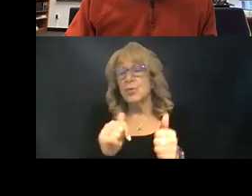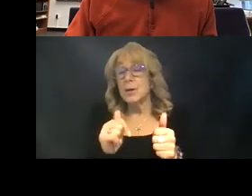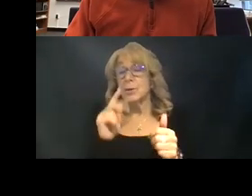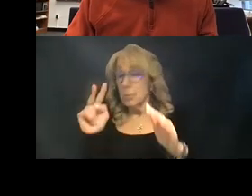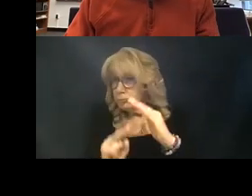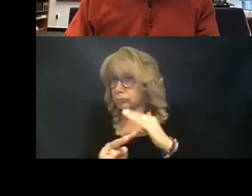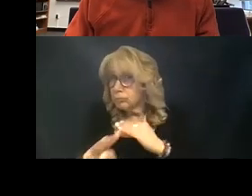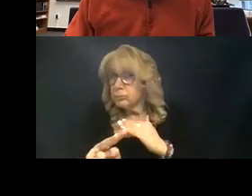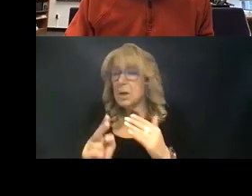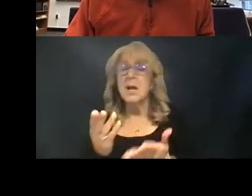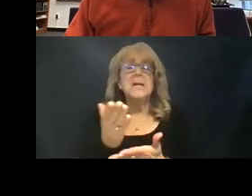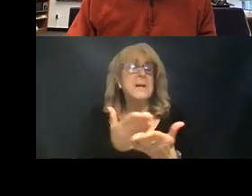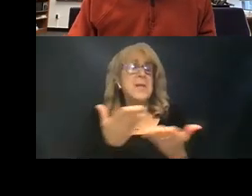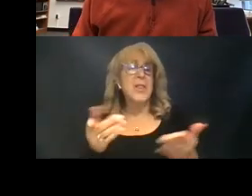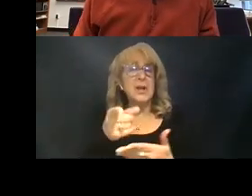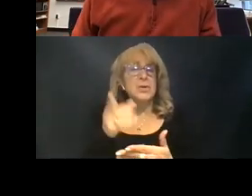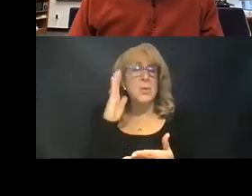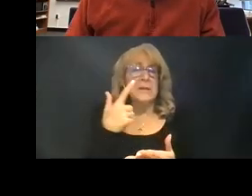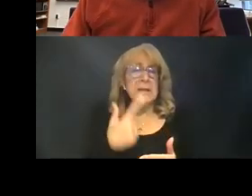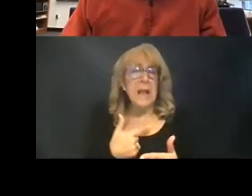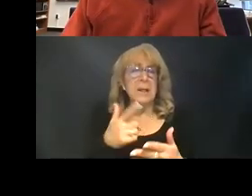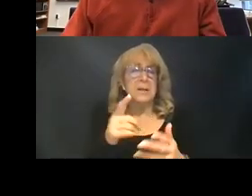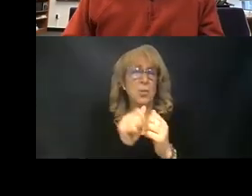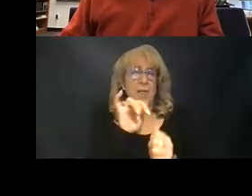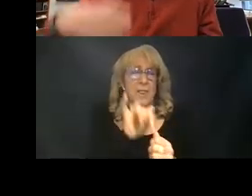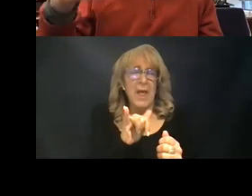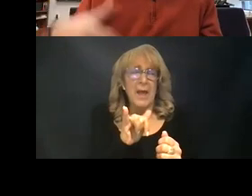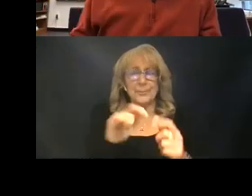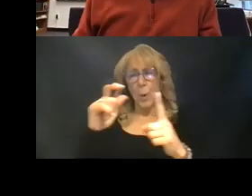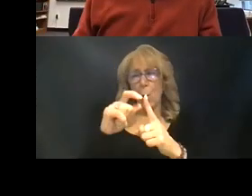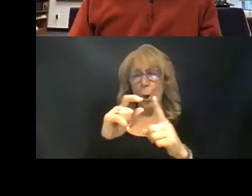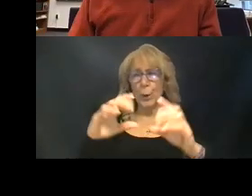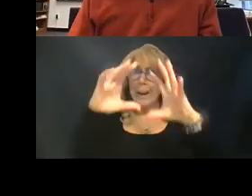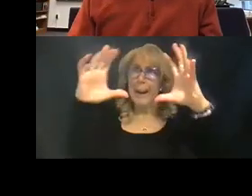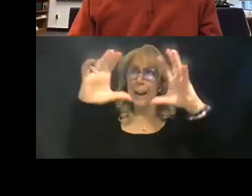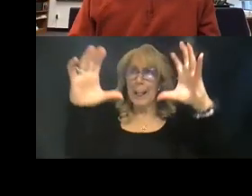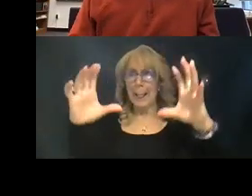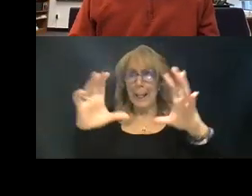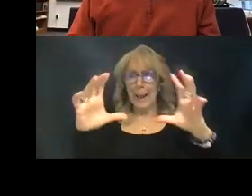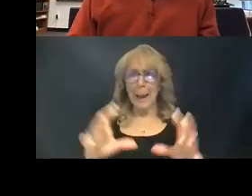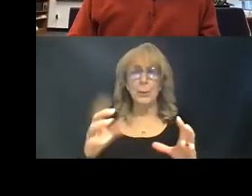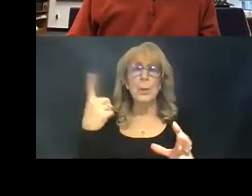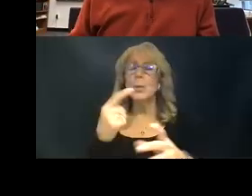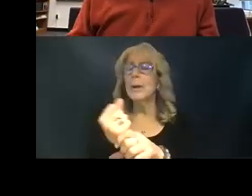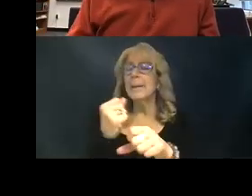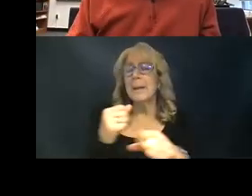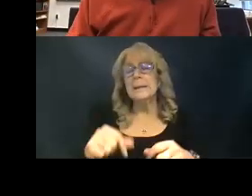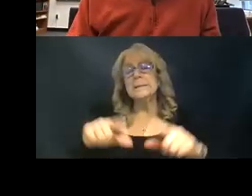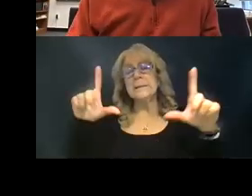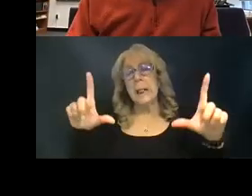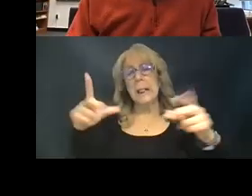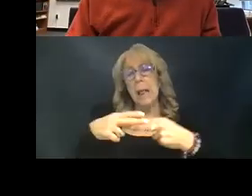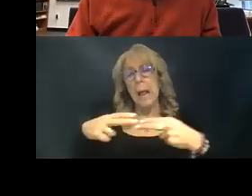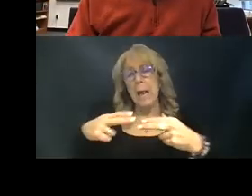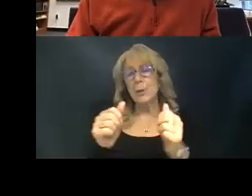might tell us on this word cloud. So what we made a little slide with some of the ideas we thought about. And